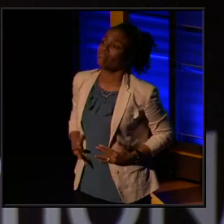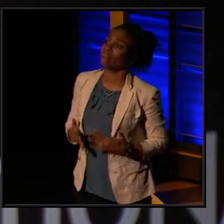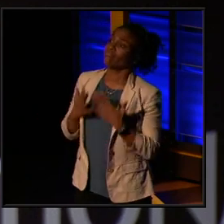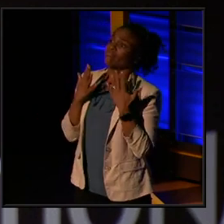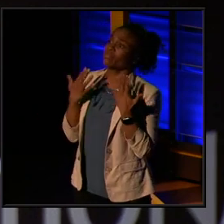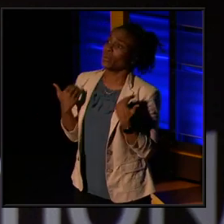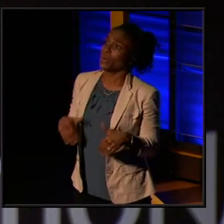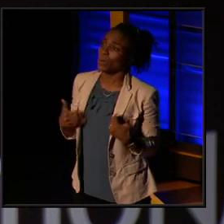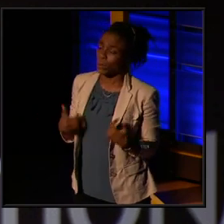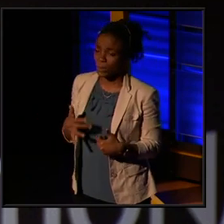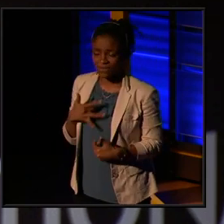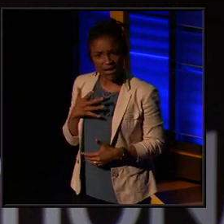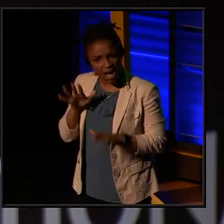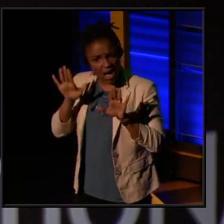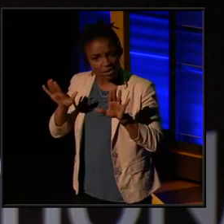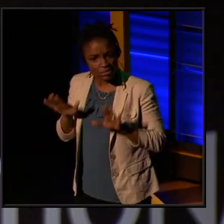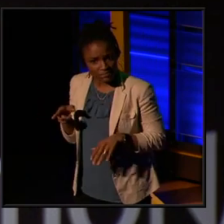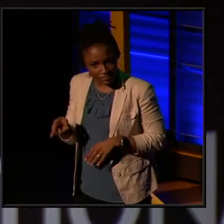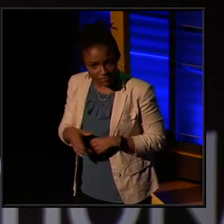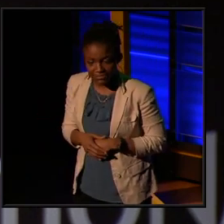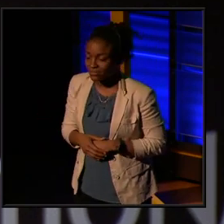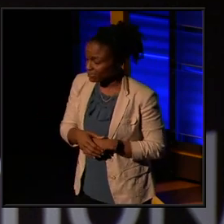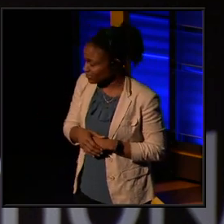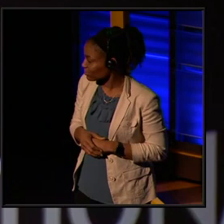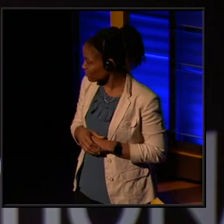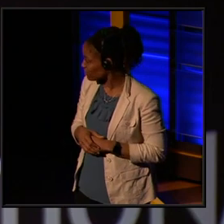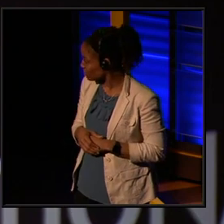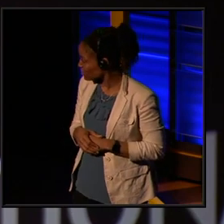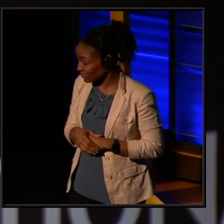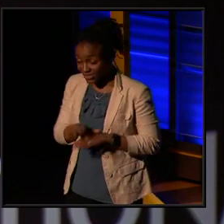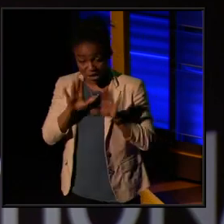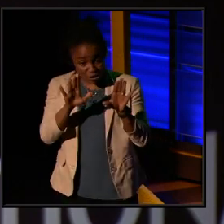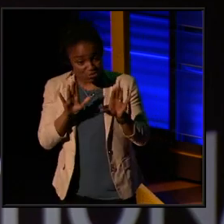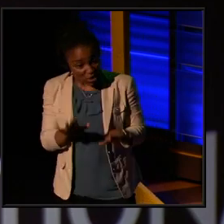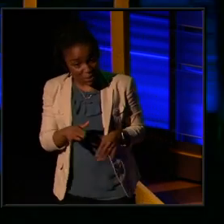I think it's fantastic. That's incredible, and I'm so proud of you.